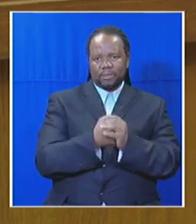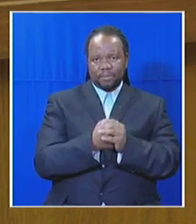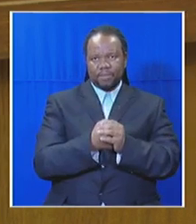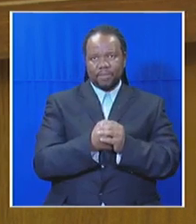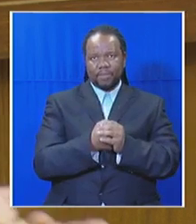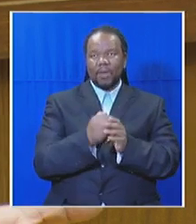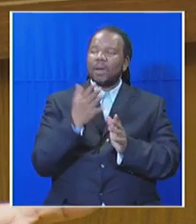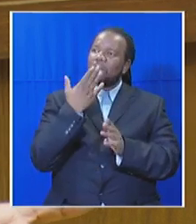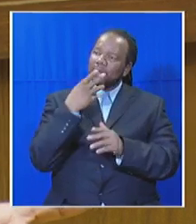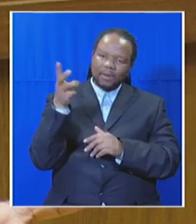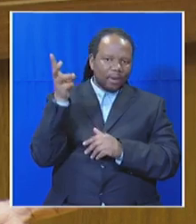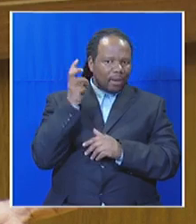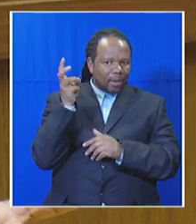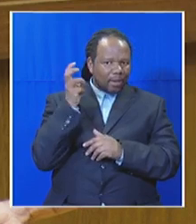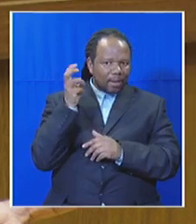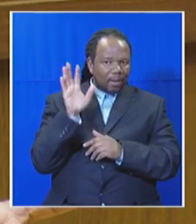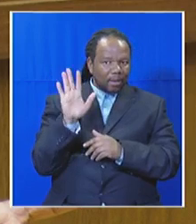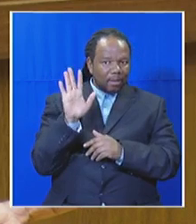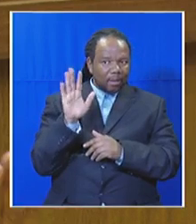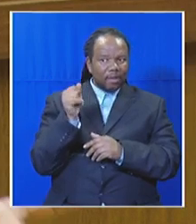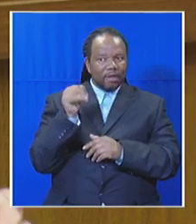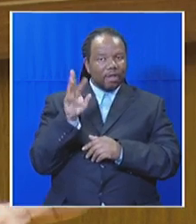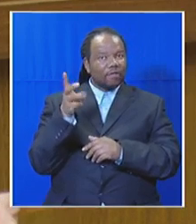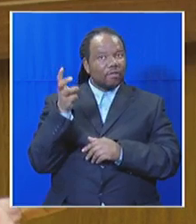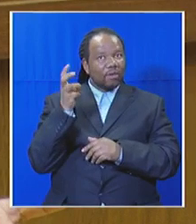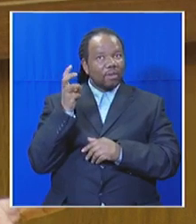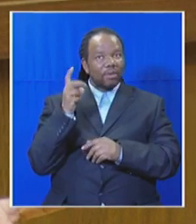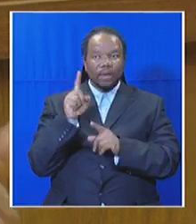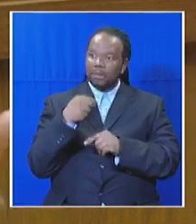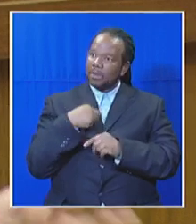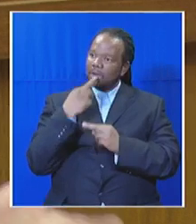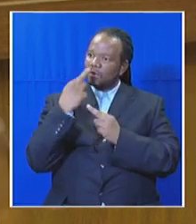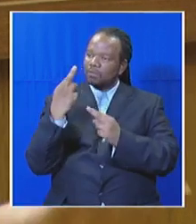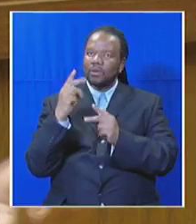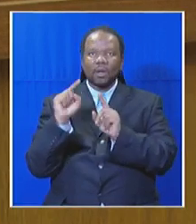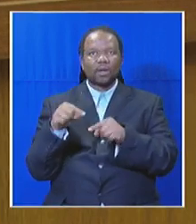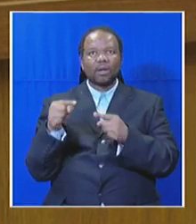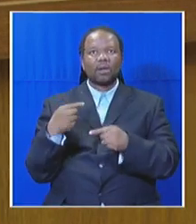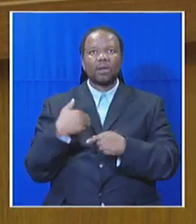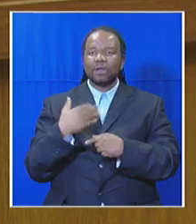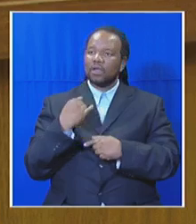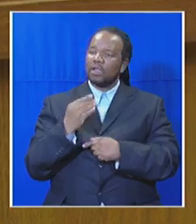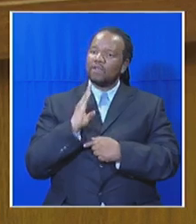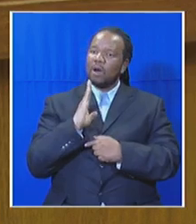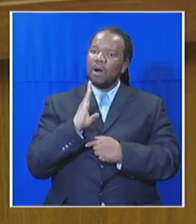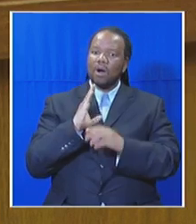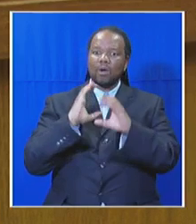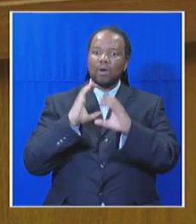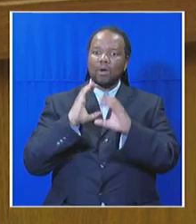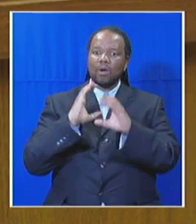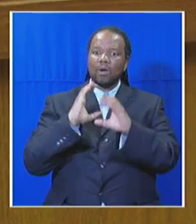Lalela phela mawungalaleli angizukutshela lutho, because I'm talking now. Manje mangikhuluma na ukhuluma ububuzelani ke?